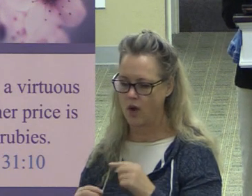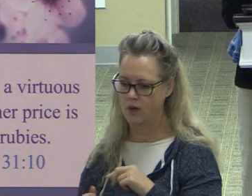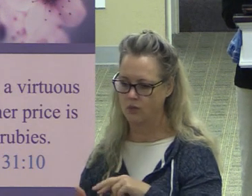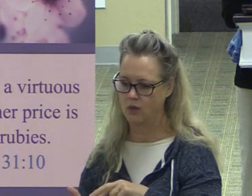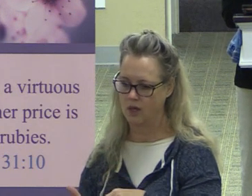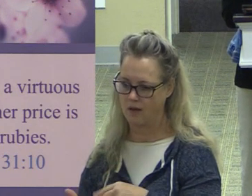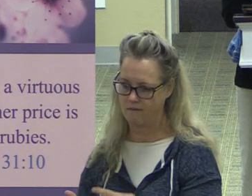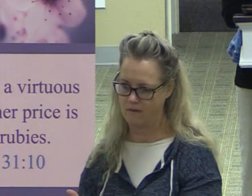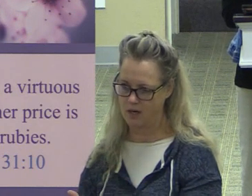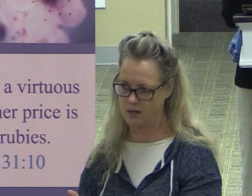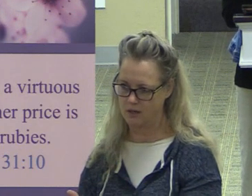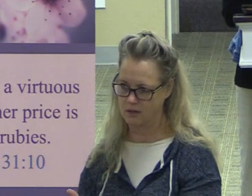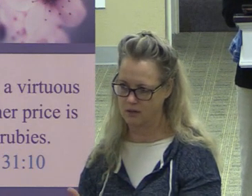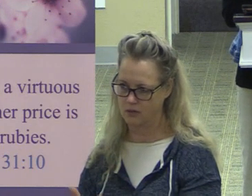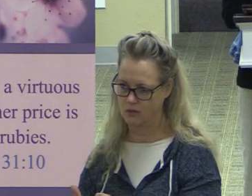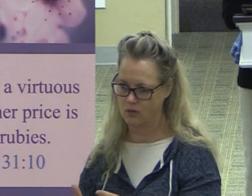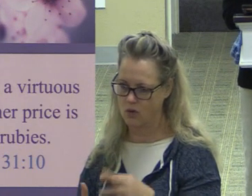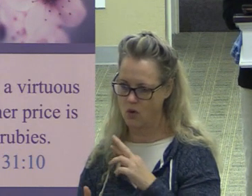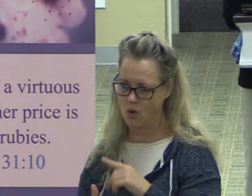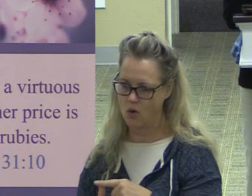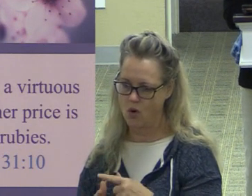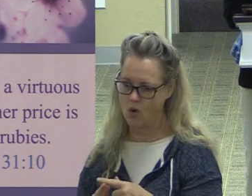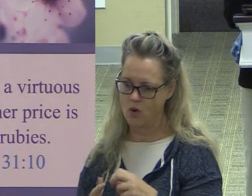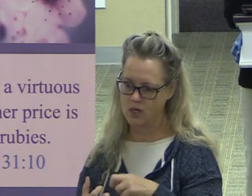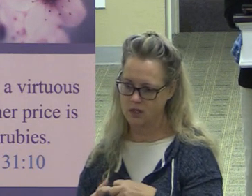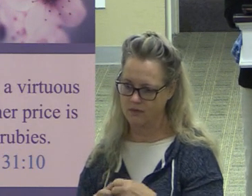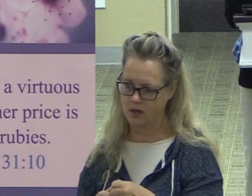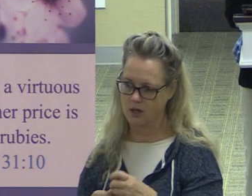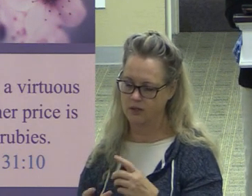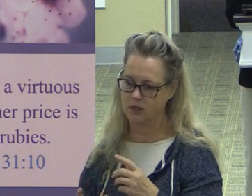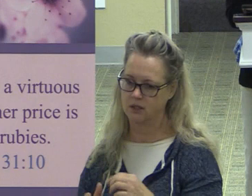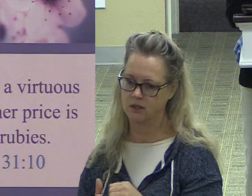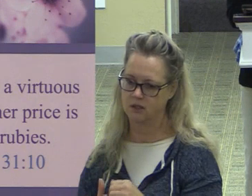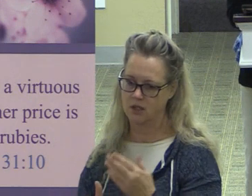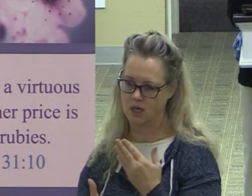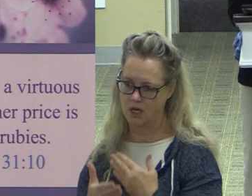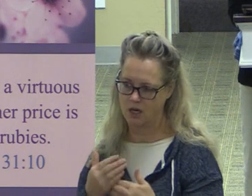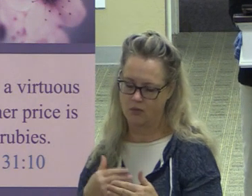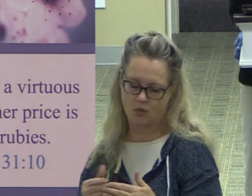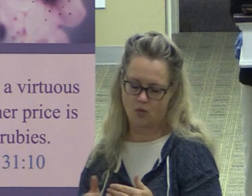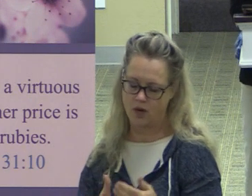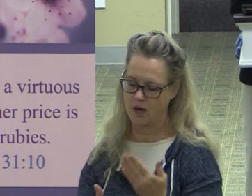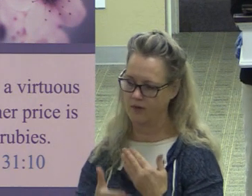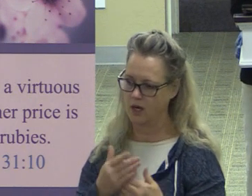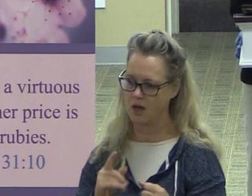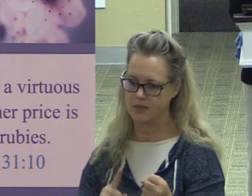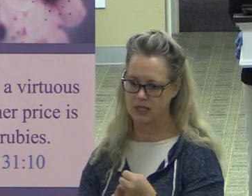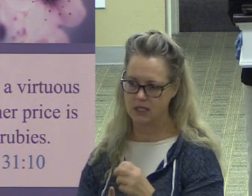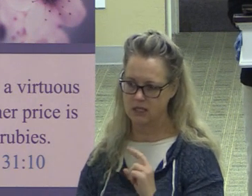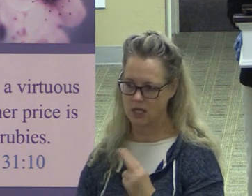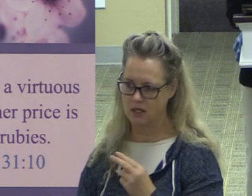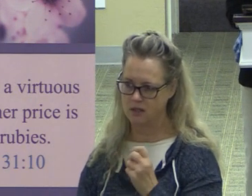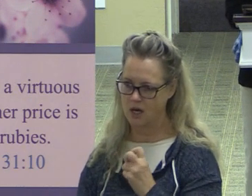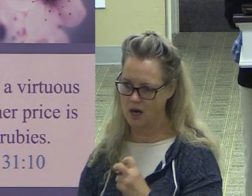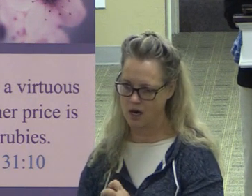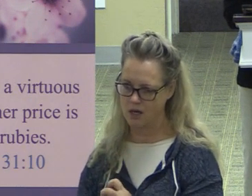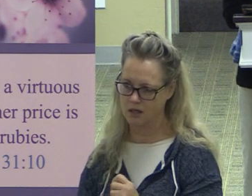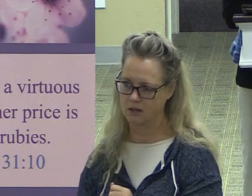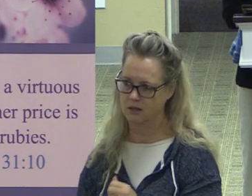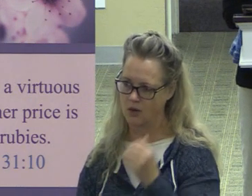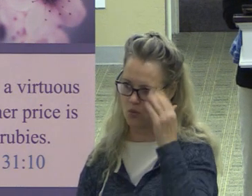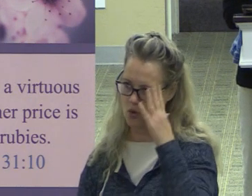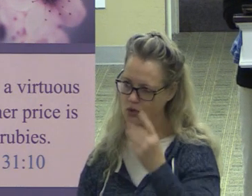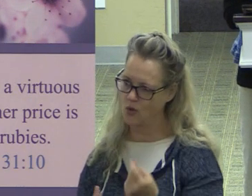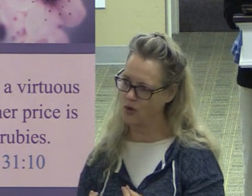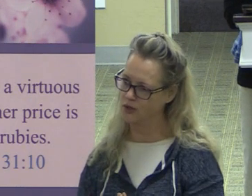or when difficulties, discouragements, whatever hits us hard. We will know what to do.